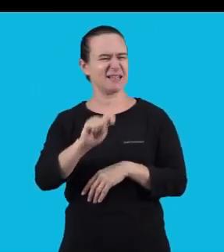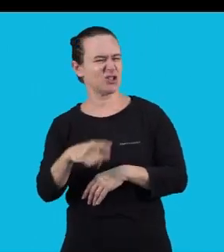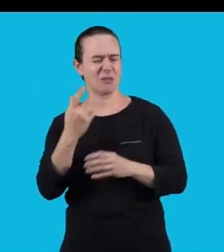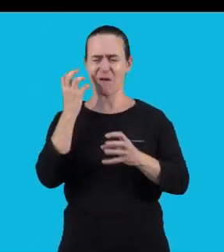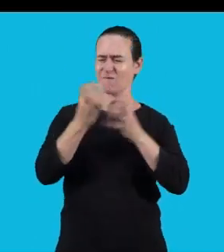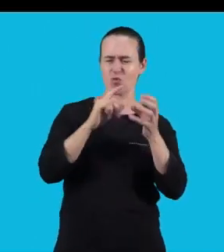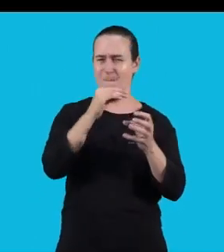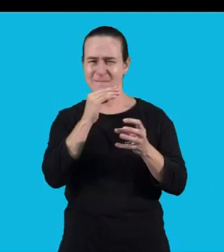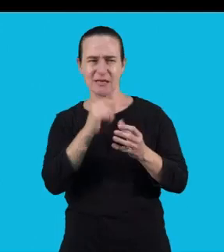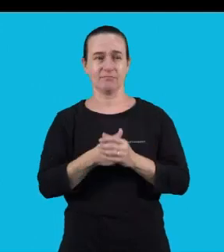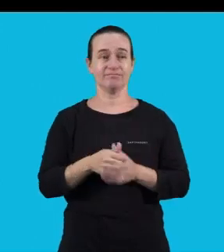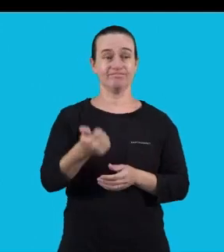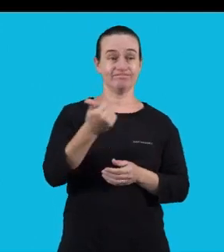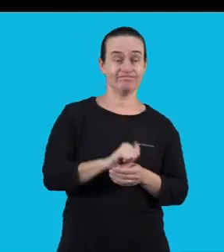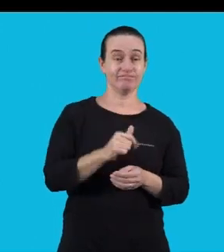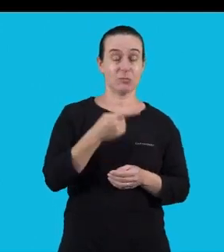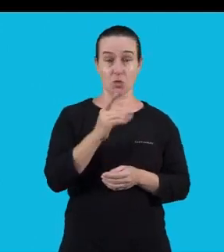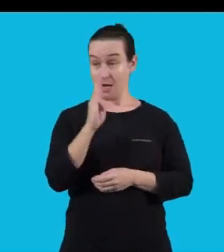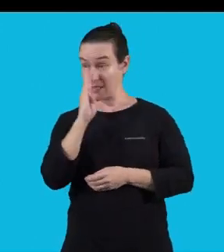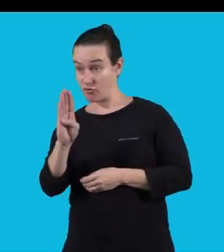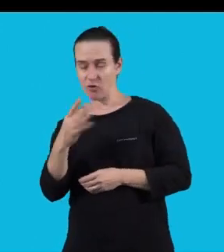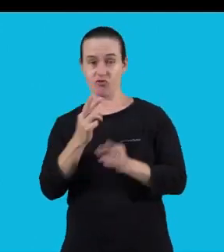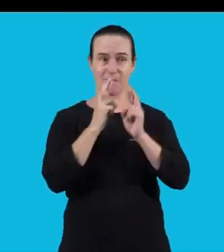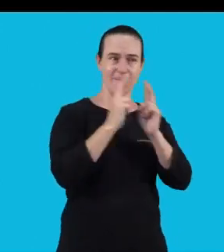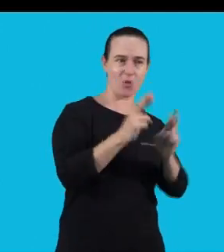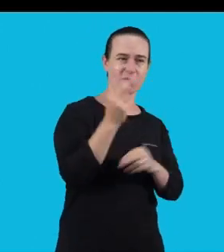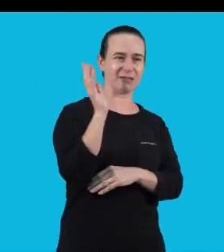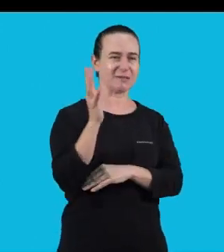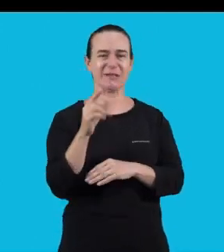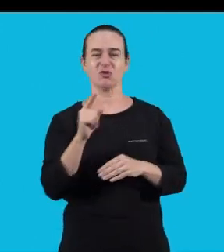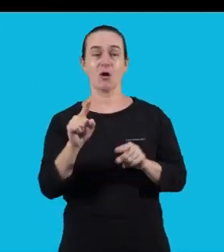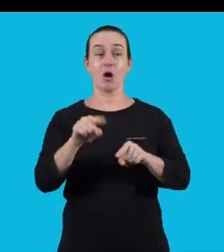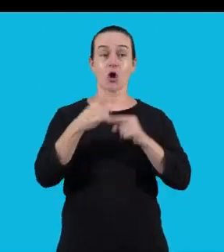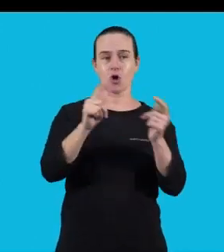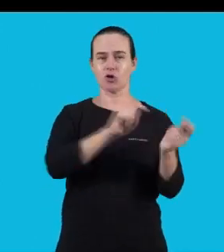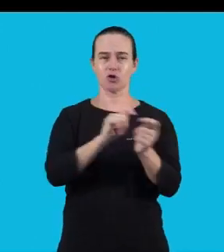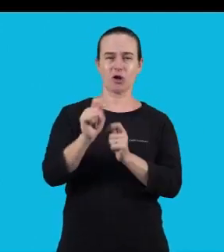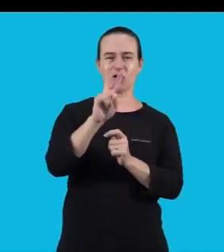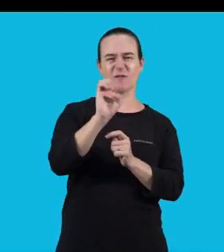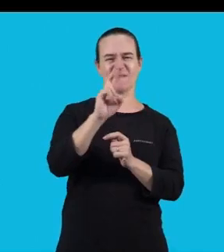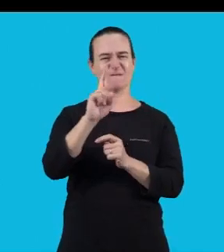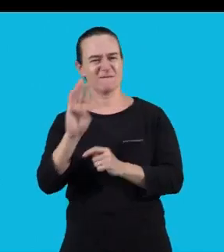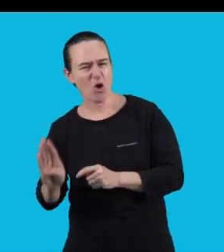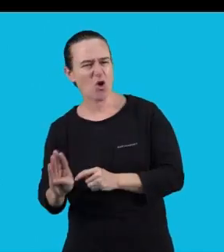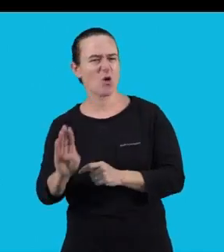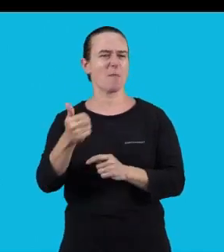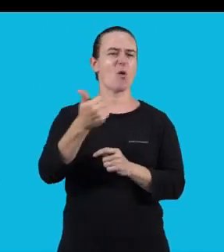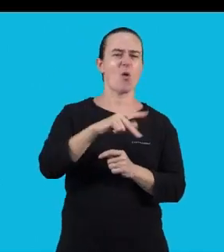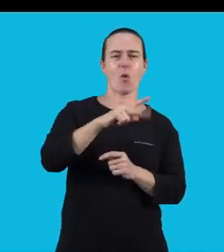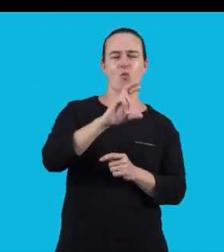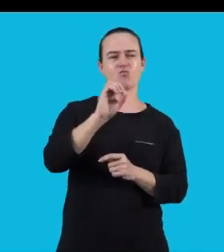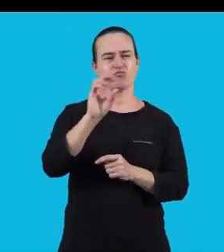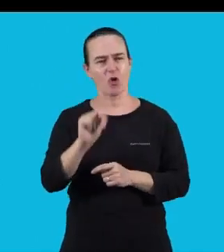meaning, correctly converting from direct to reported speech, particularly failing to adjust verb tenses, pronouns,